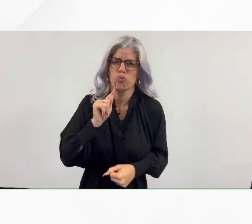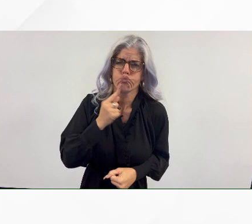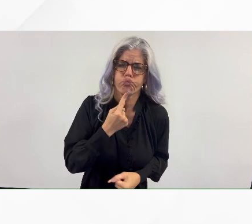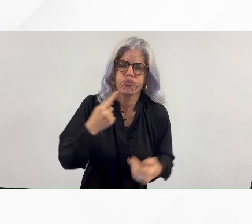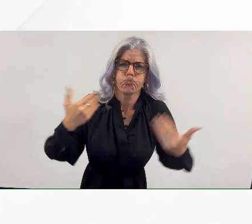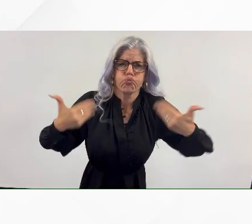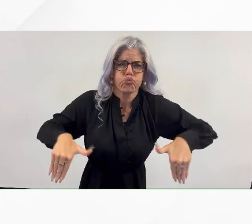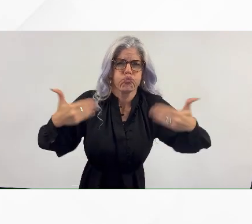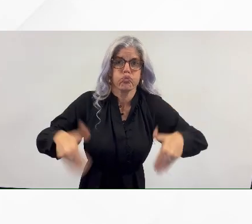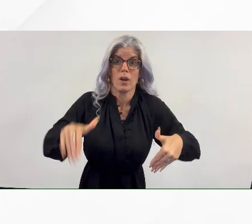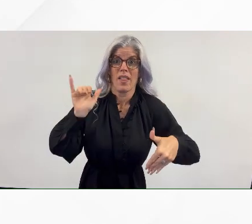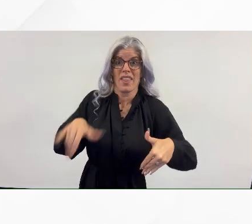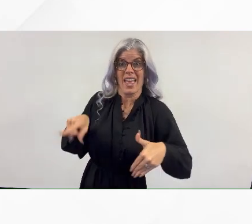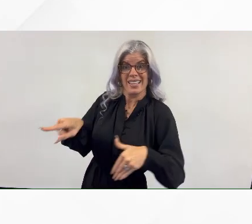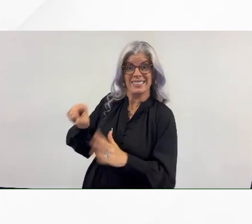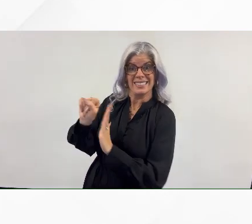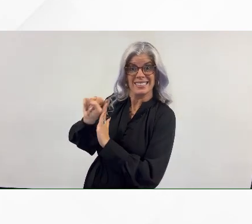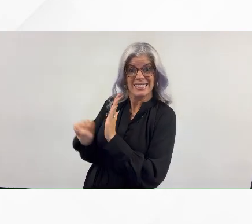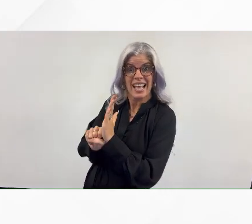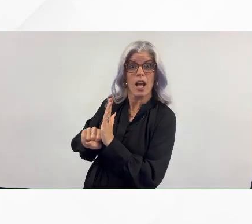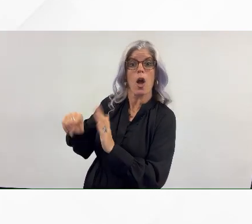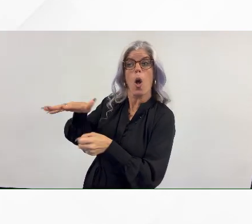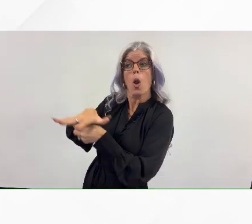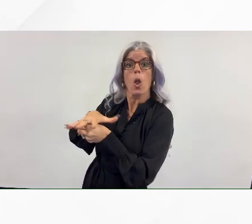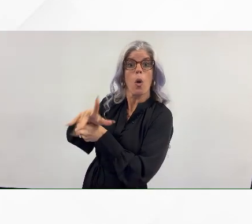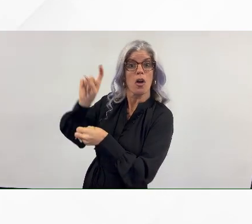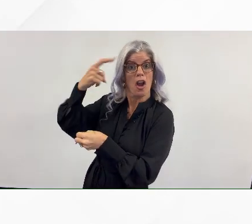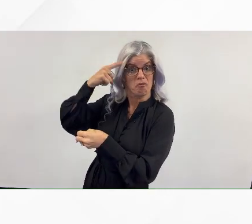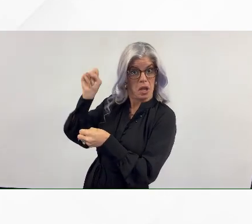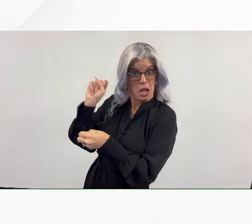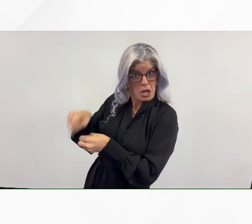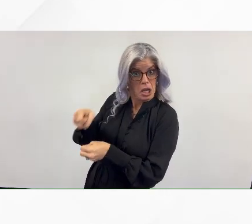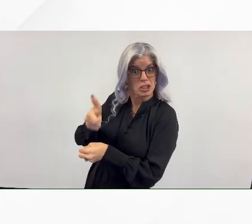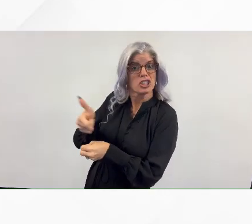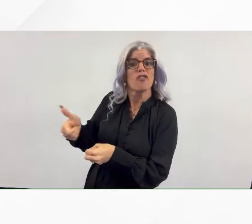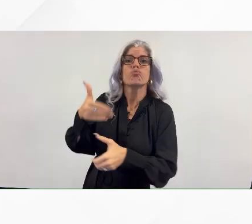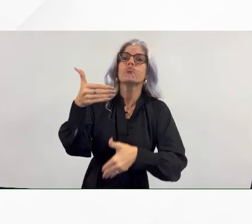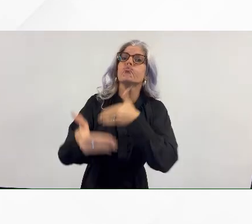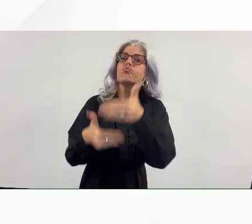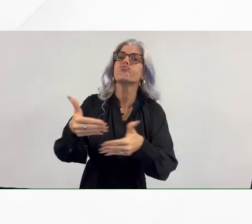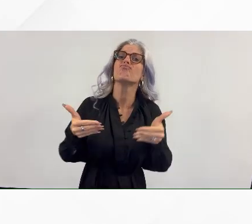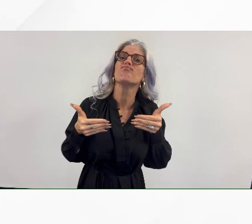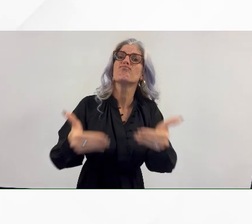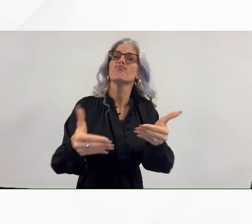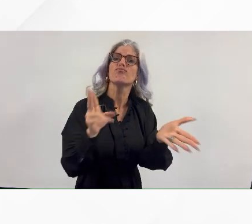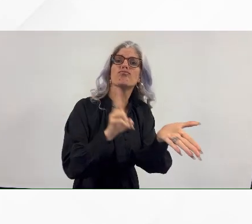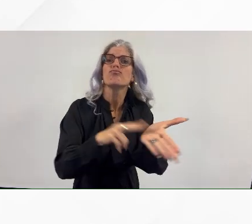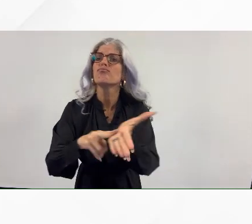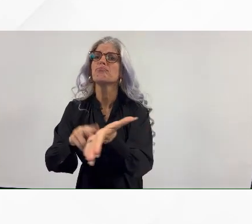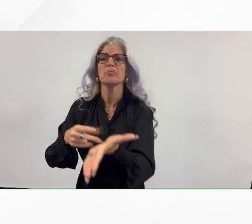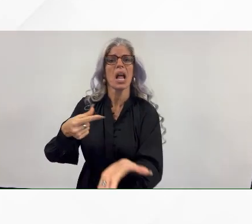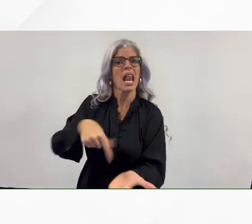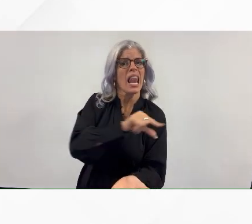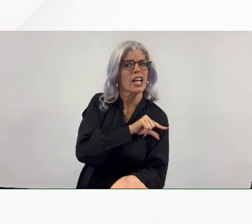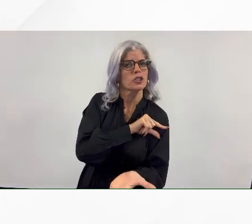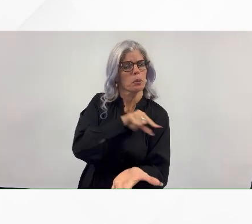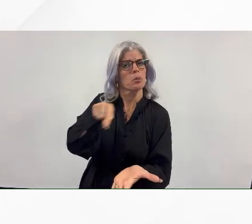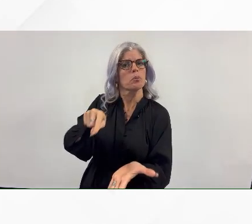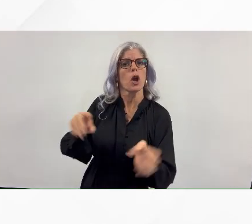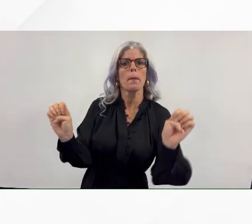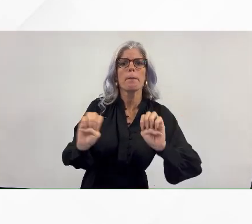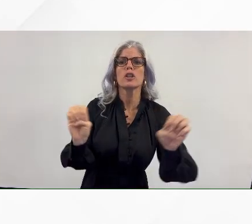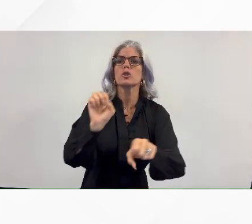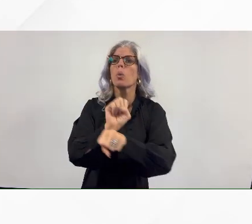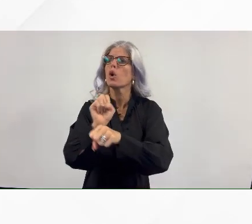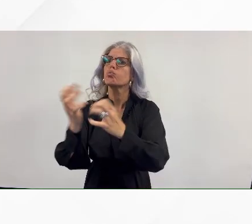provide this assistance directly. FEMA may task another federal agency to perform or contract the work, provided it is an eligible